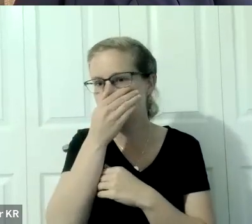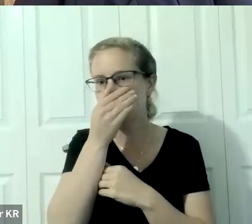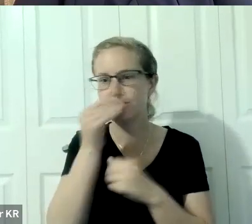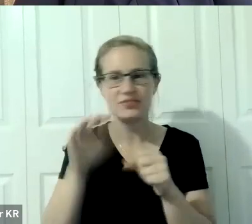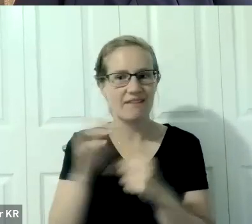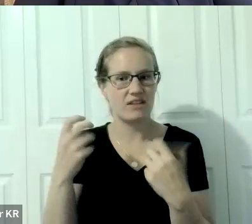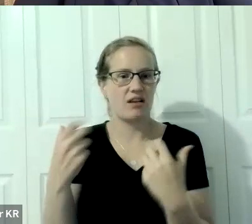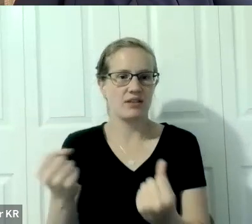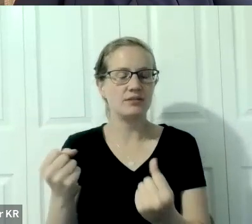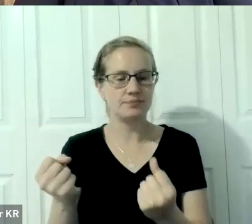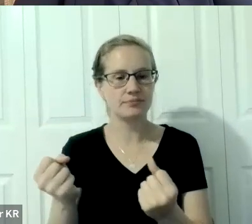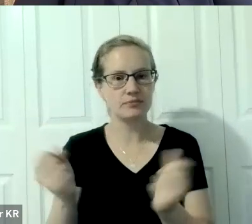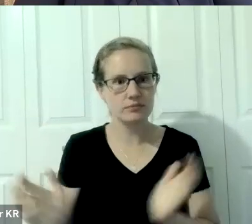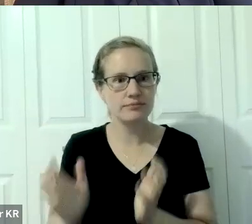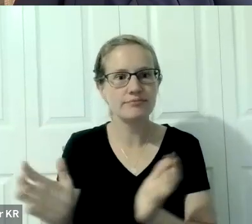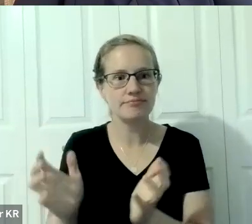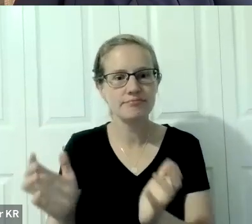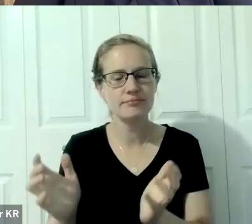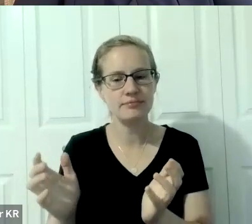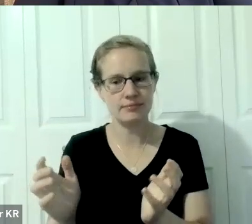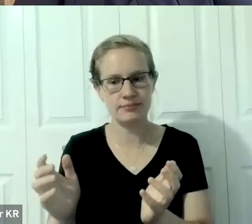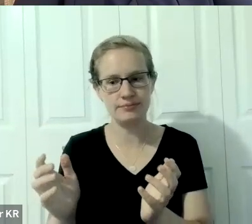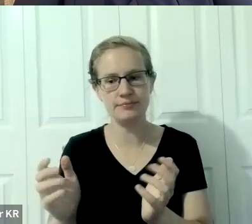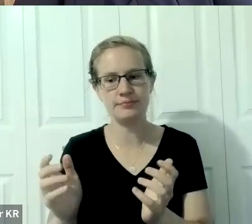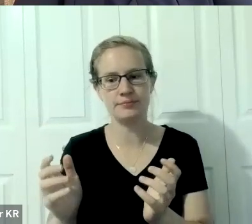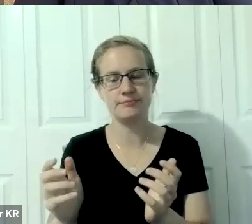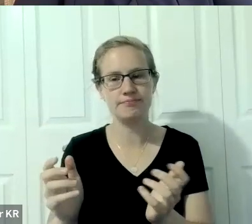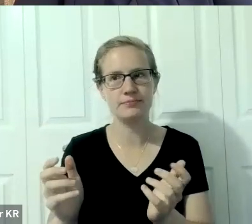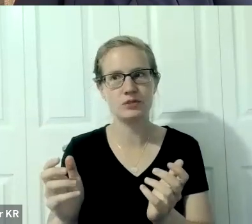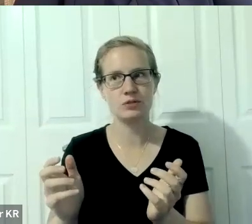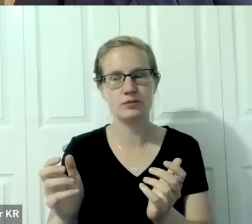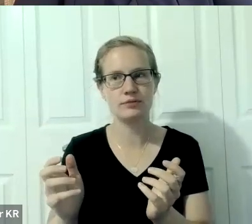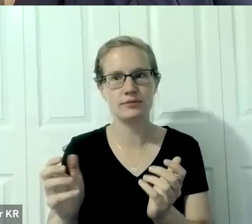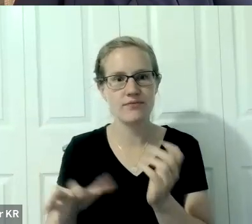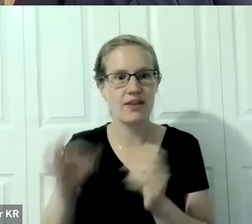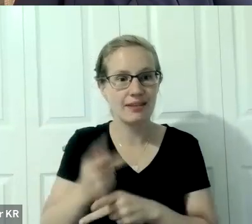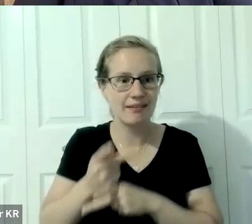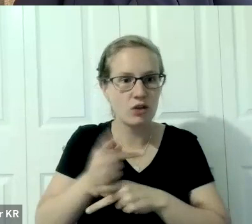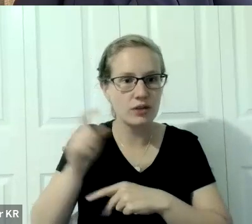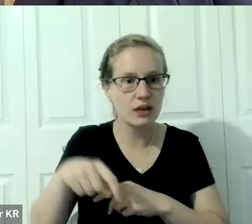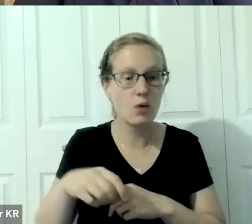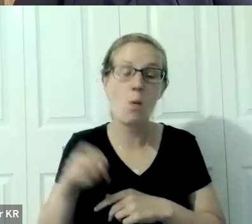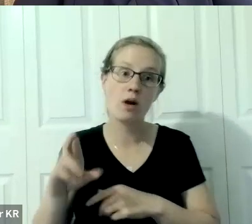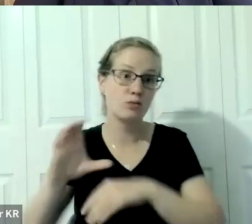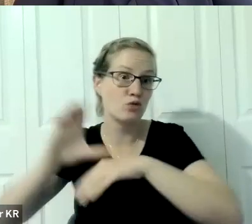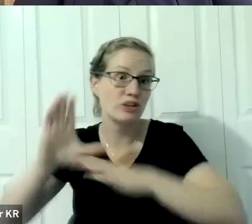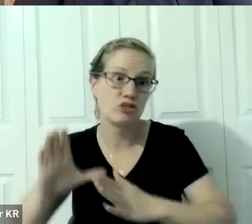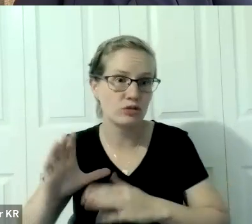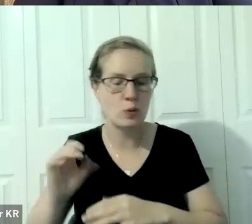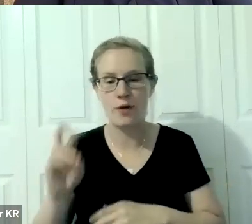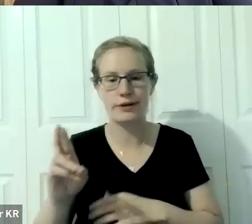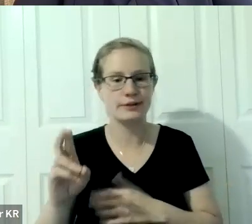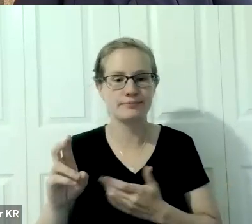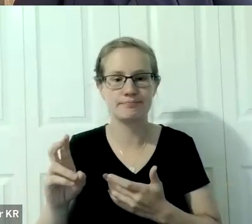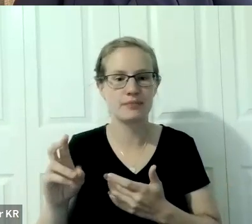confidence to be able to encourage your loved ones to get to the care they need, or your parishioners